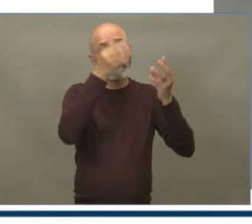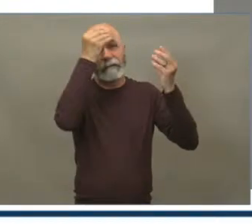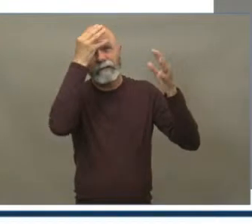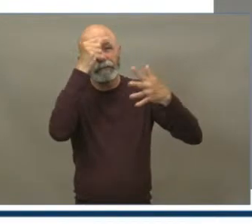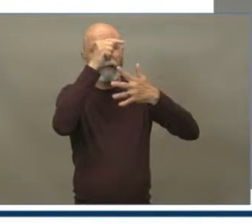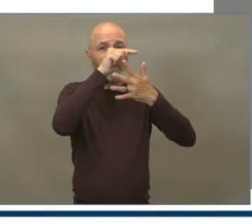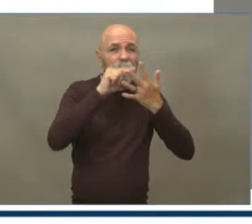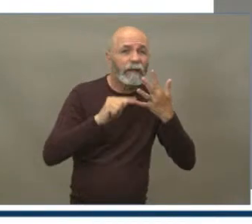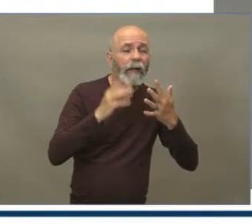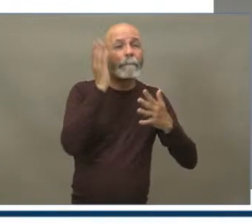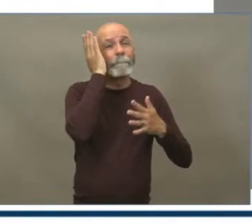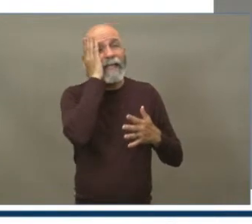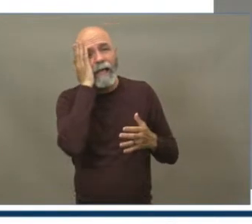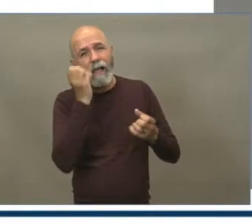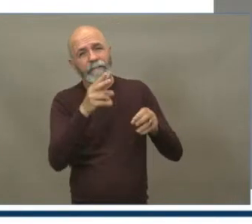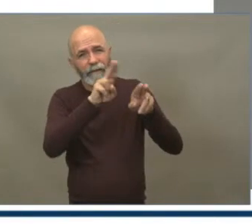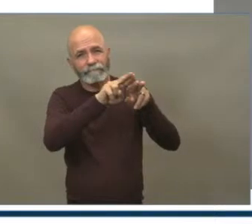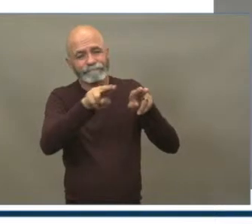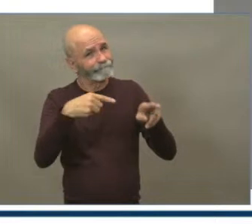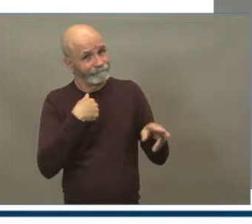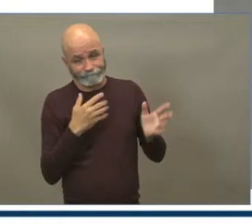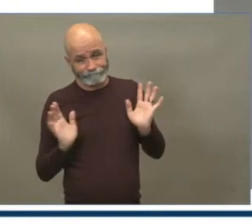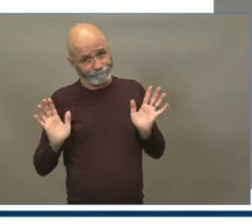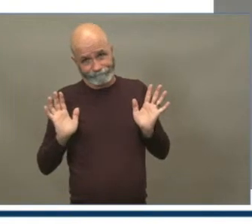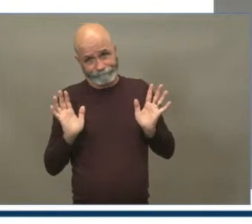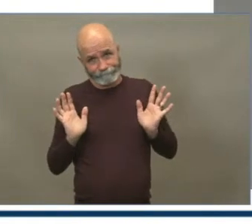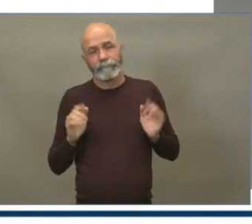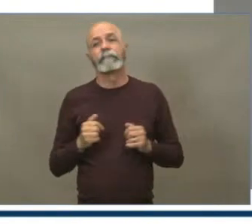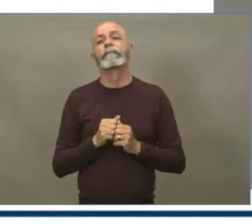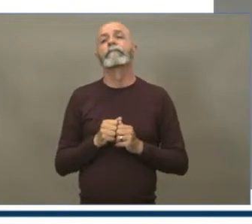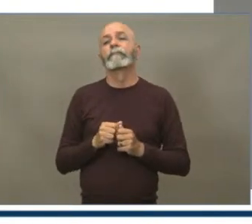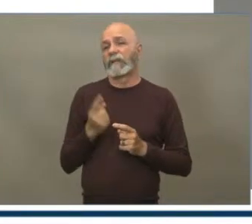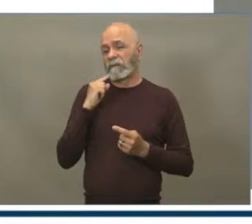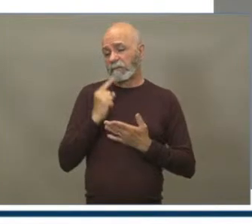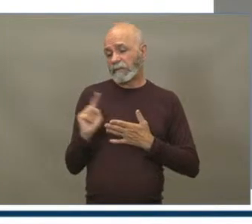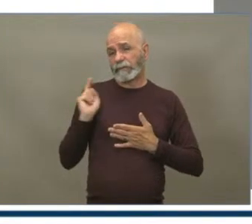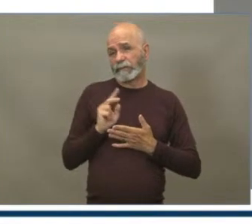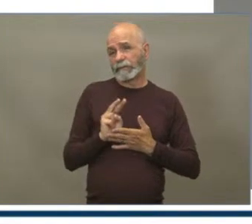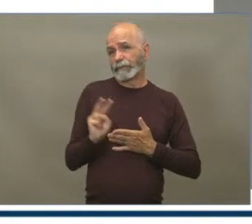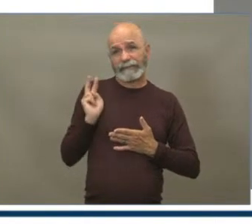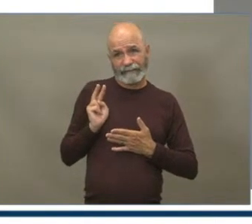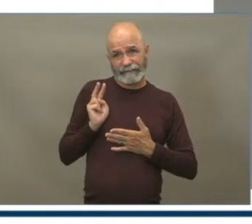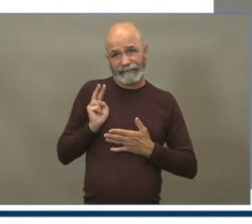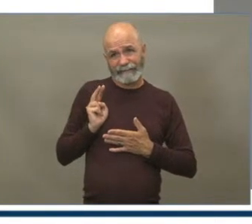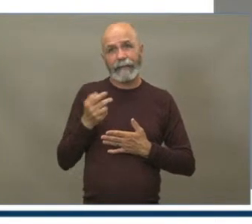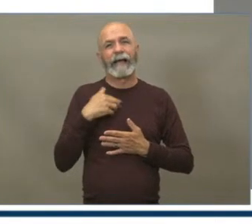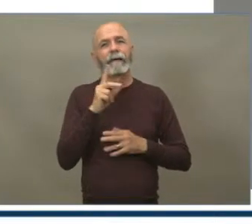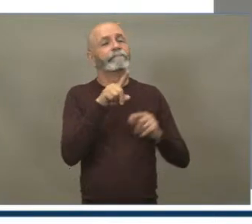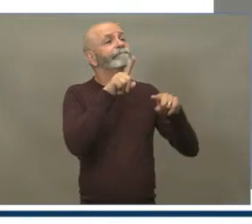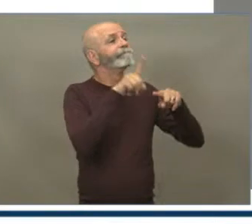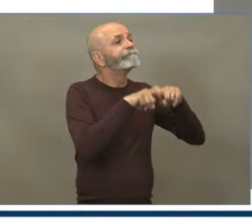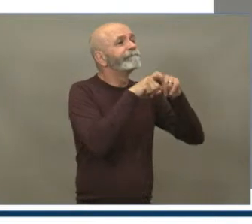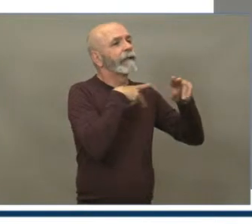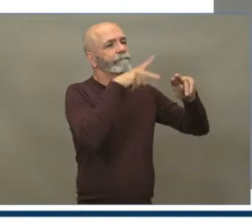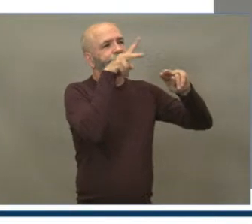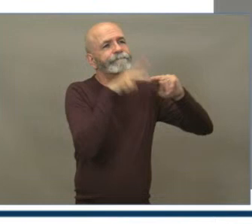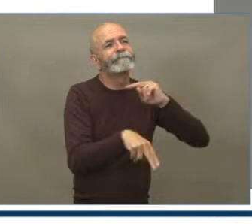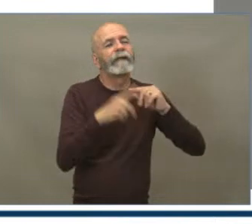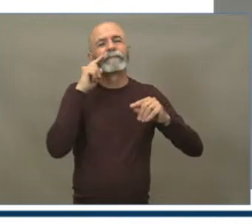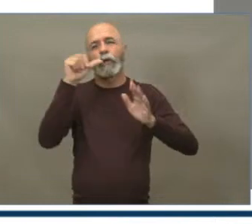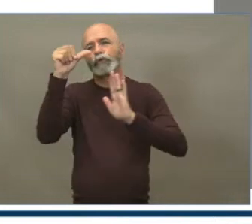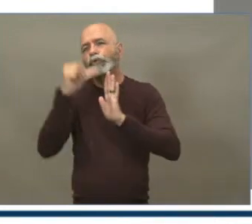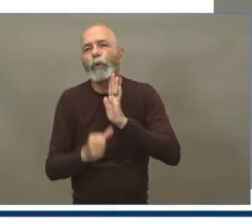in the last couple of weeks that we've ramped down a lot of other healthcare services to make sure that we